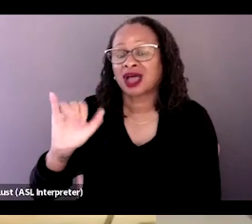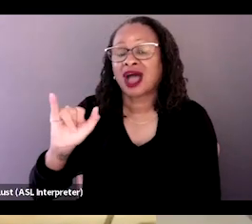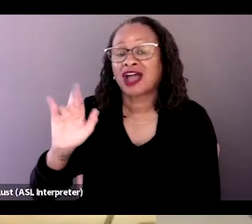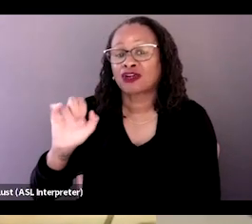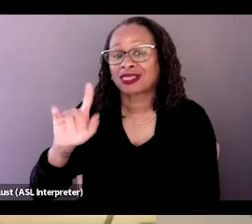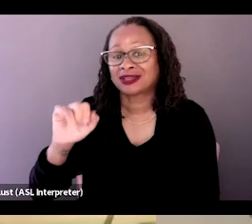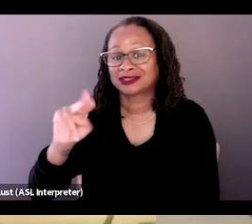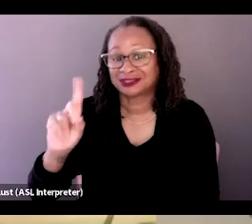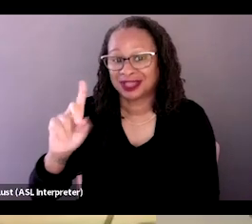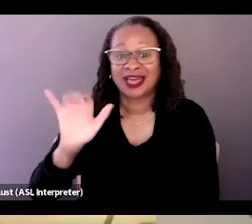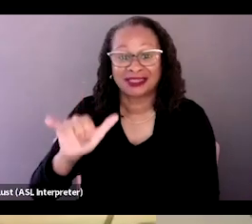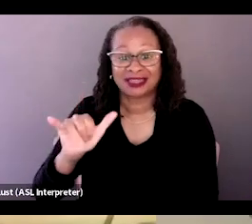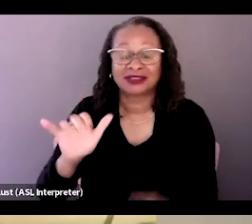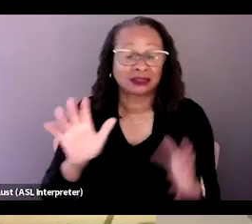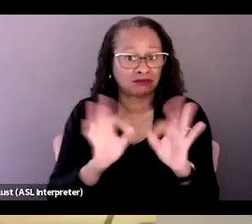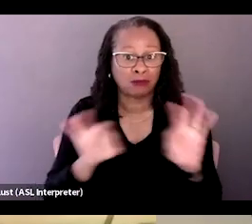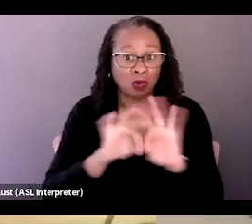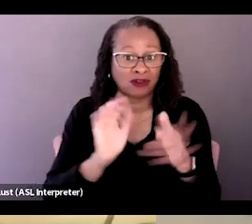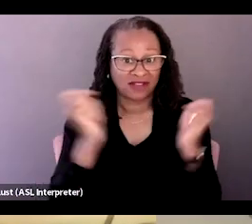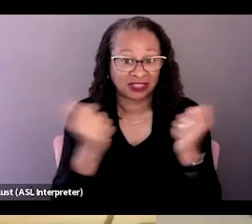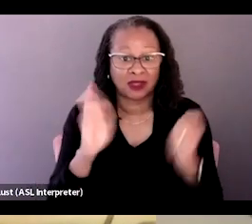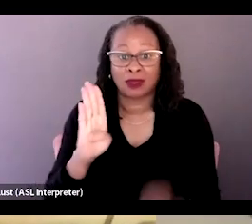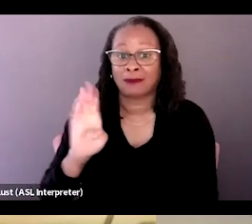we had the theater was